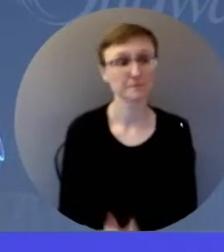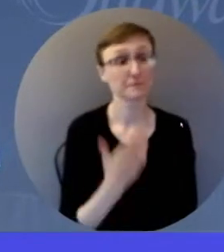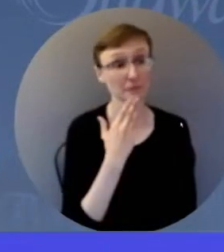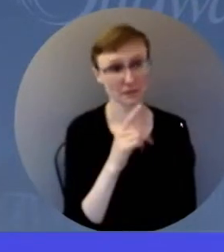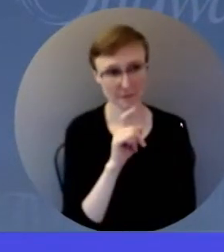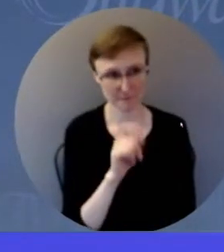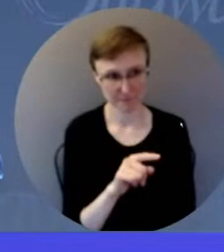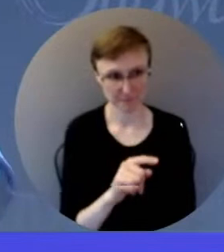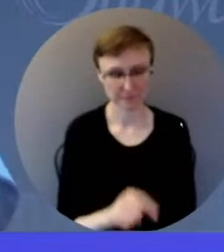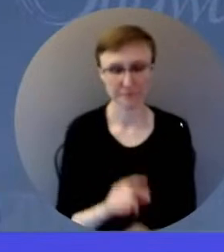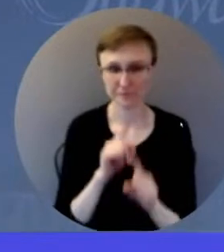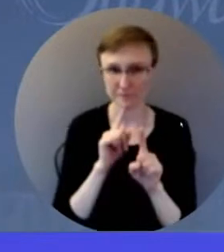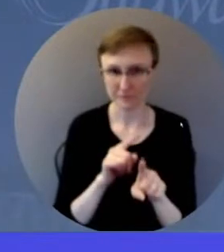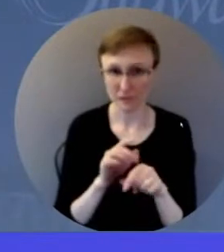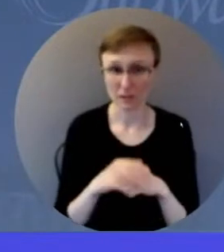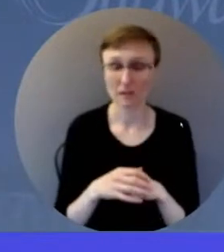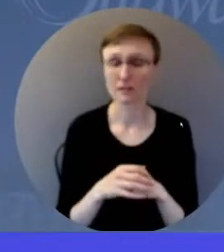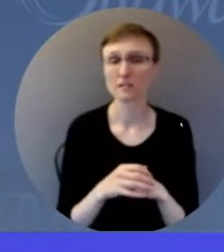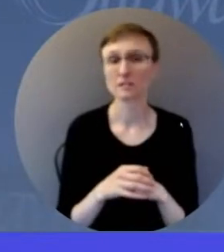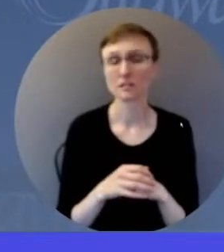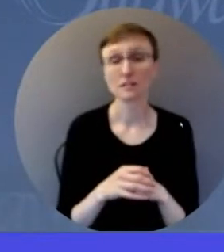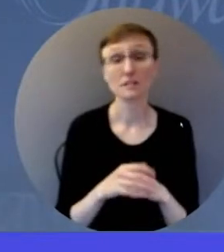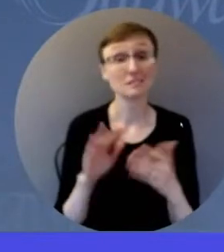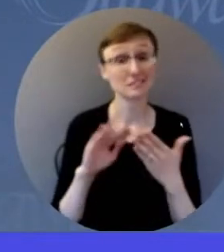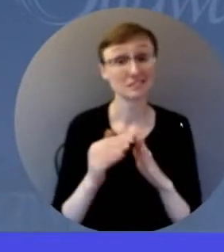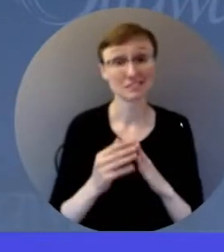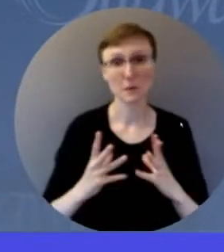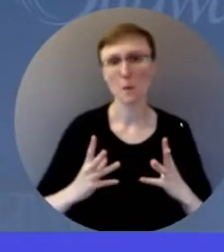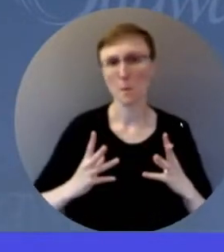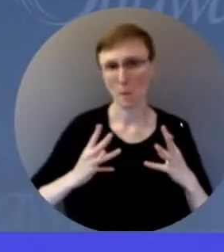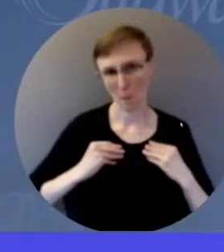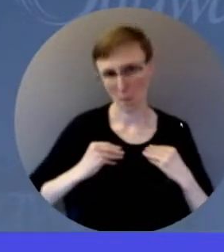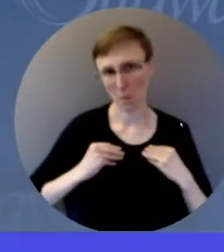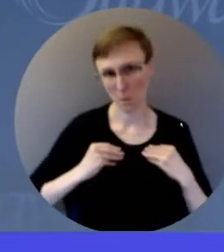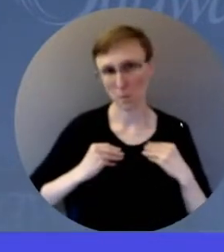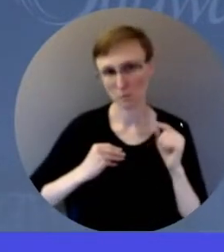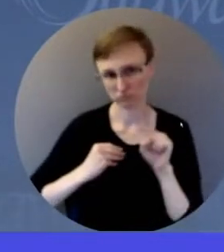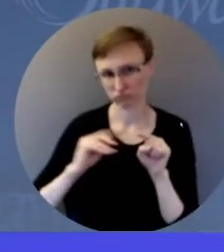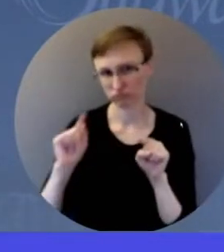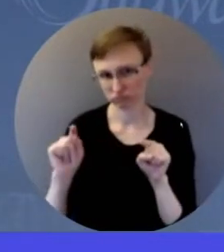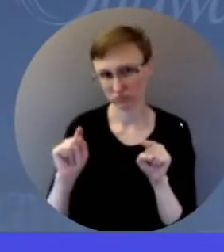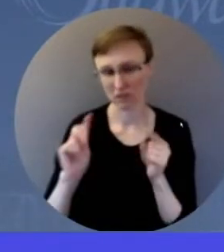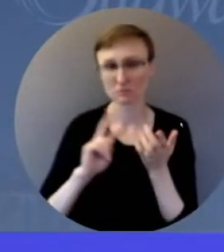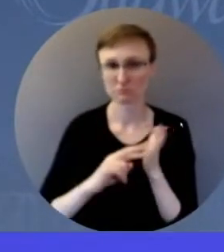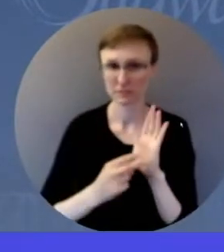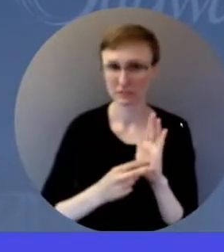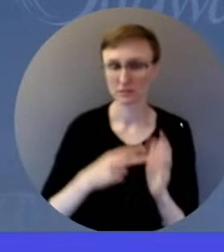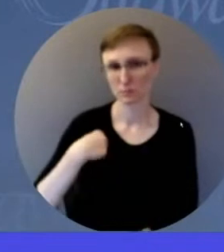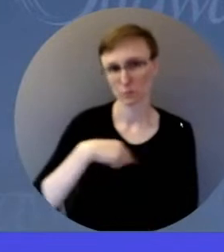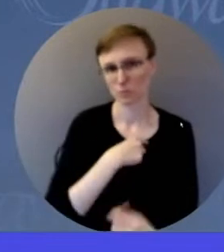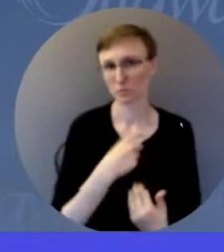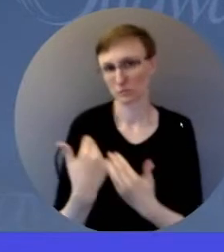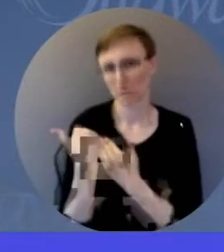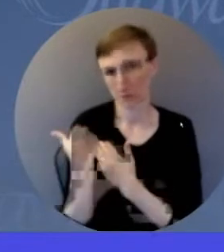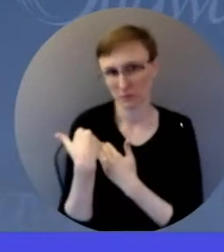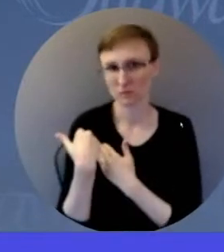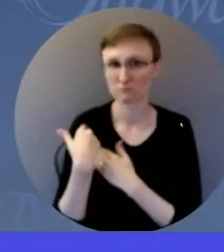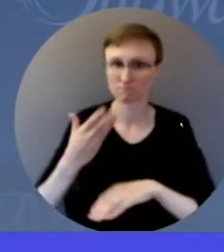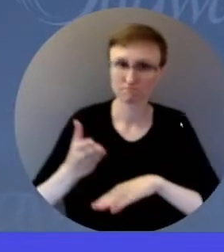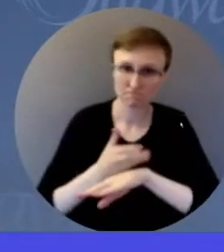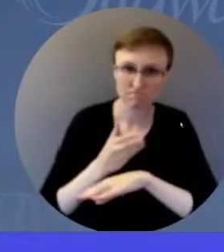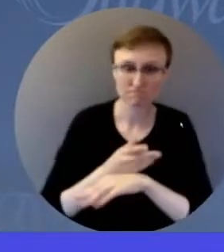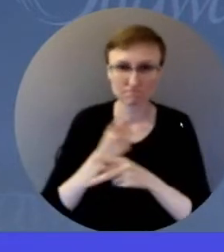the city owns those assets, so ultimately we're responsible for their upgrade and upkeep,